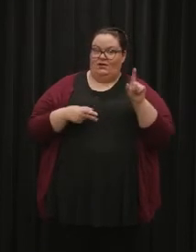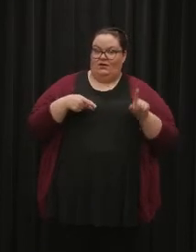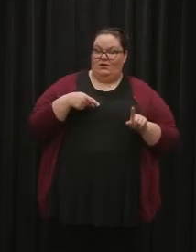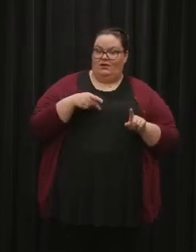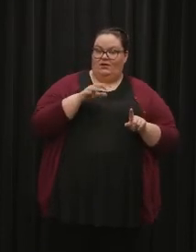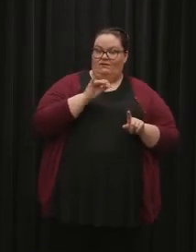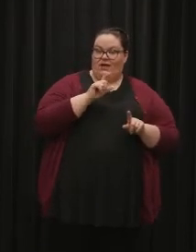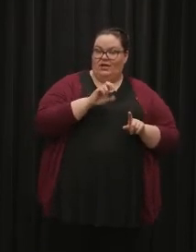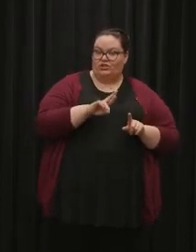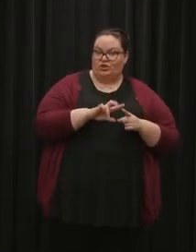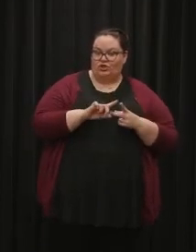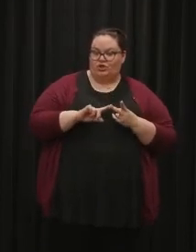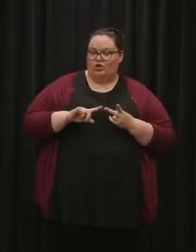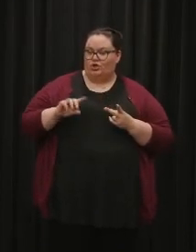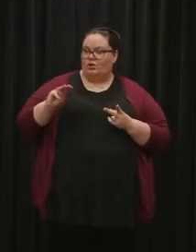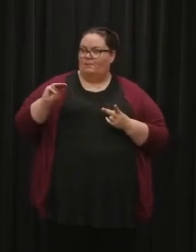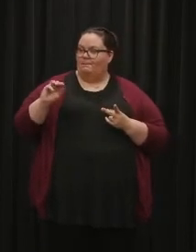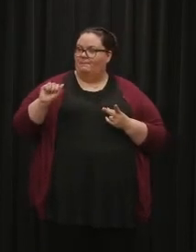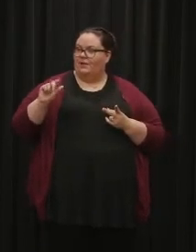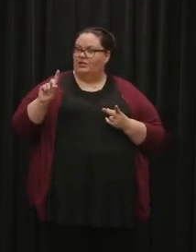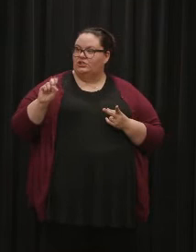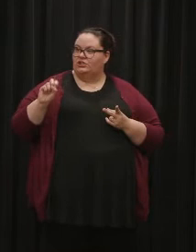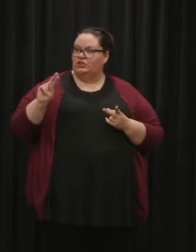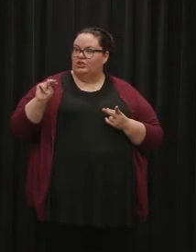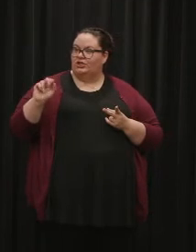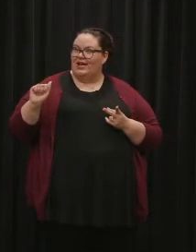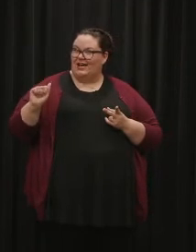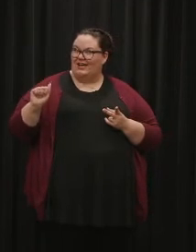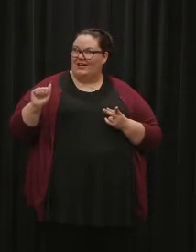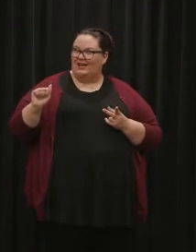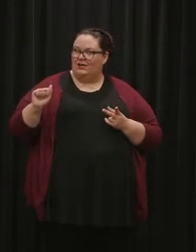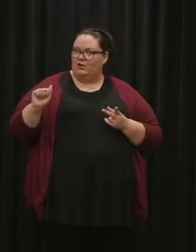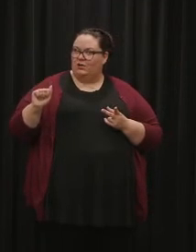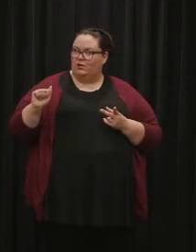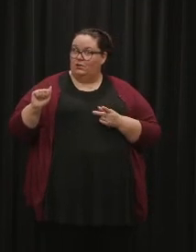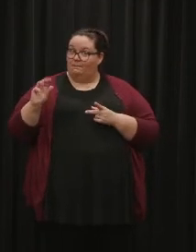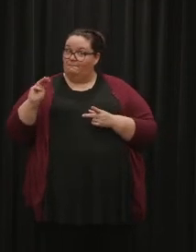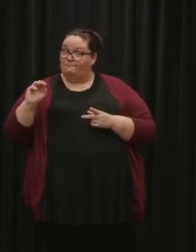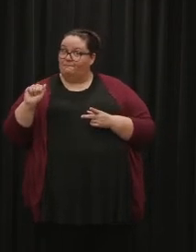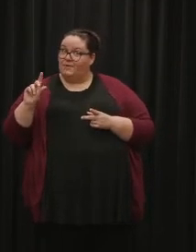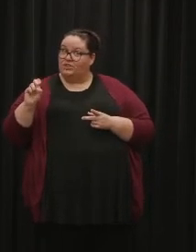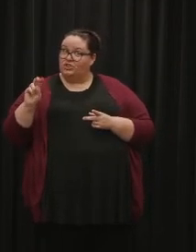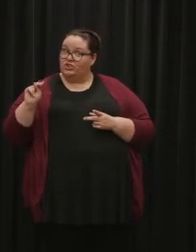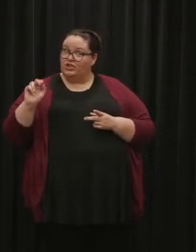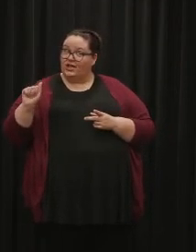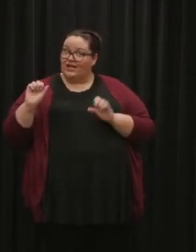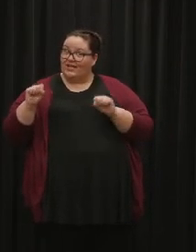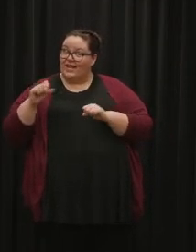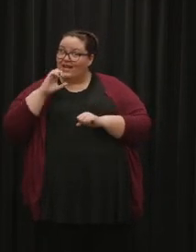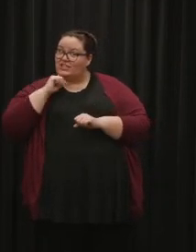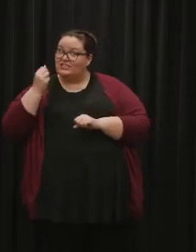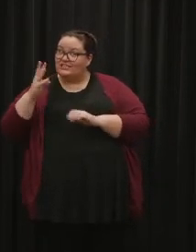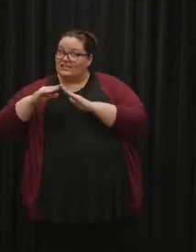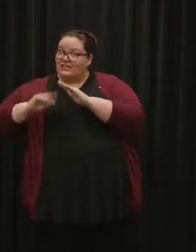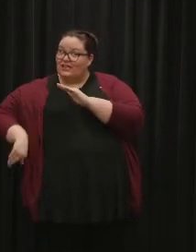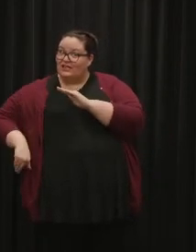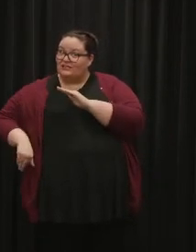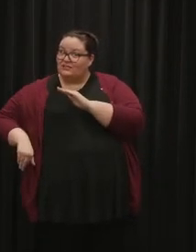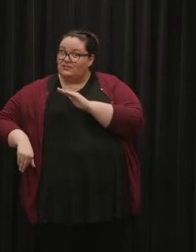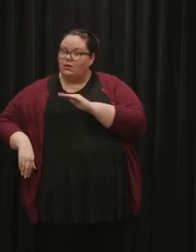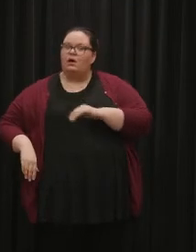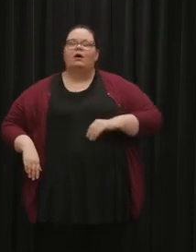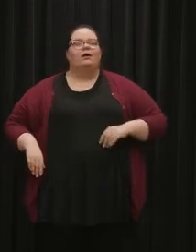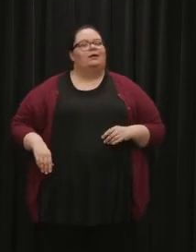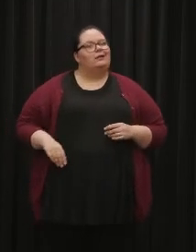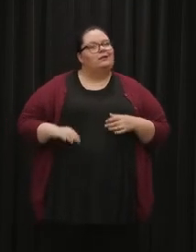the need to store them at different temperatures, or are they different? Well, they have different profiles in terms of efficacy.